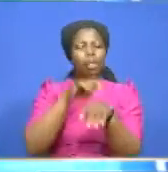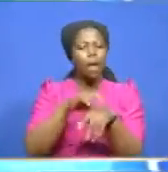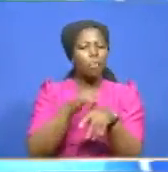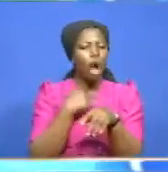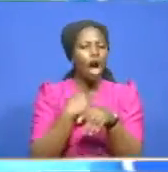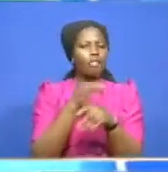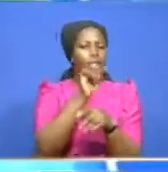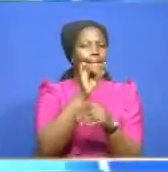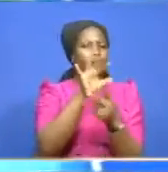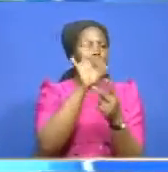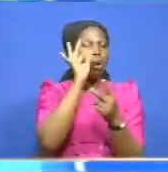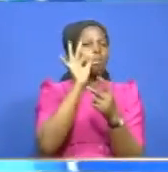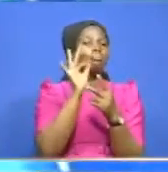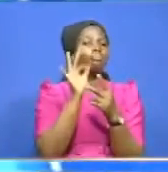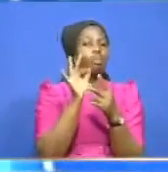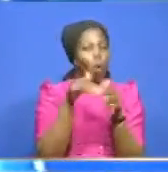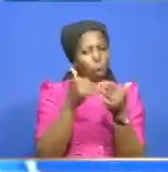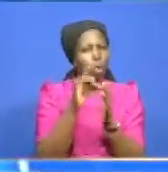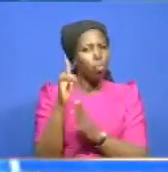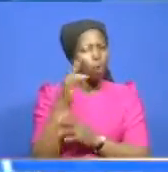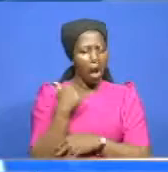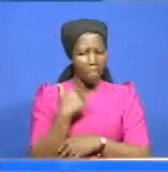order, this problem will persist.